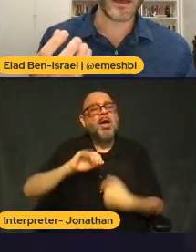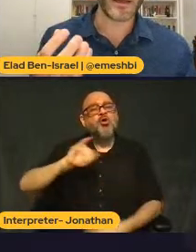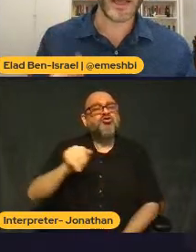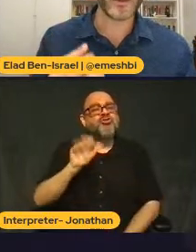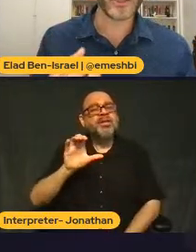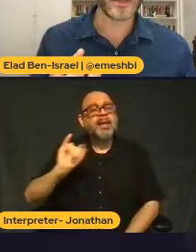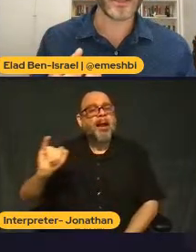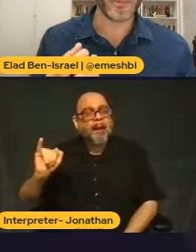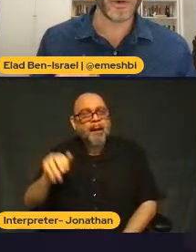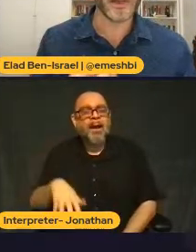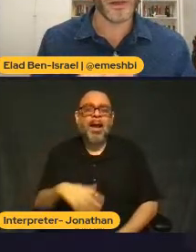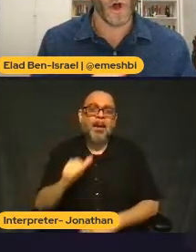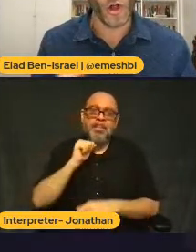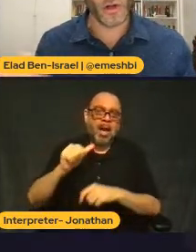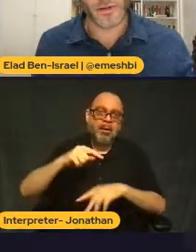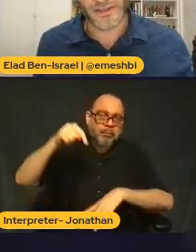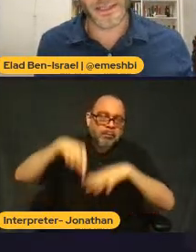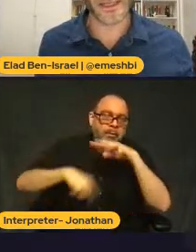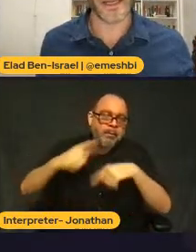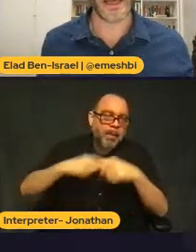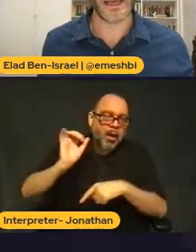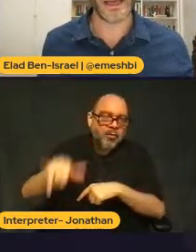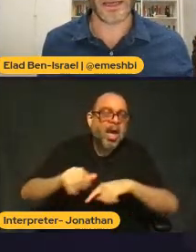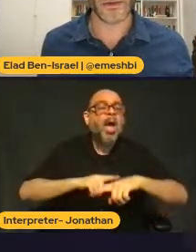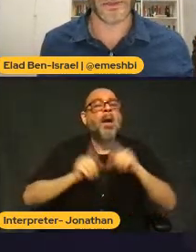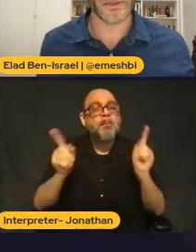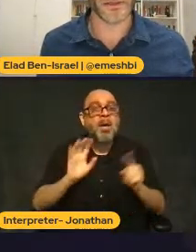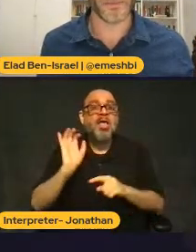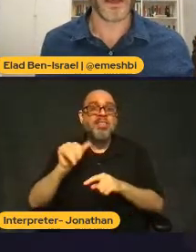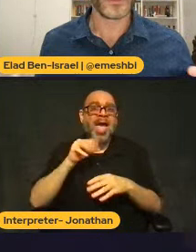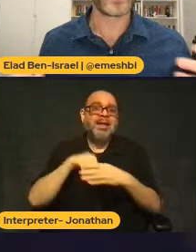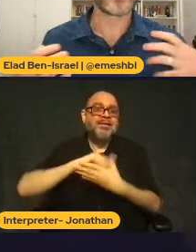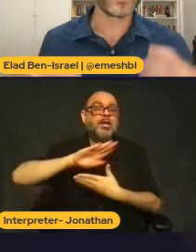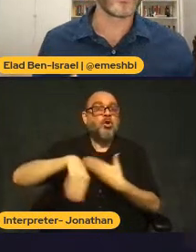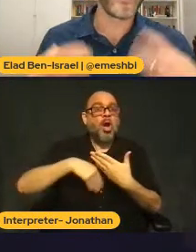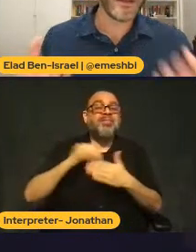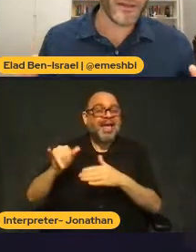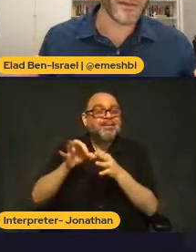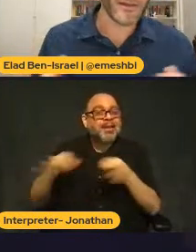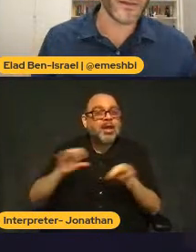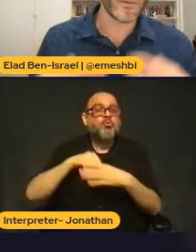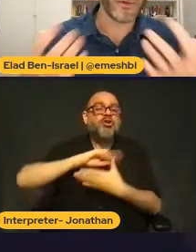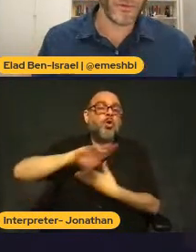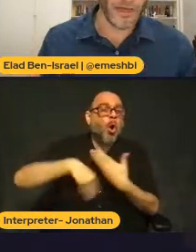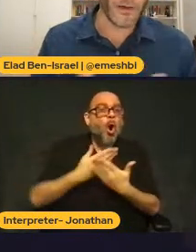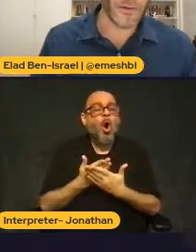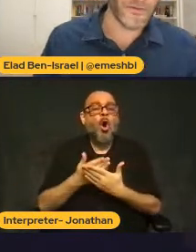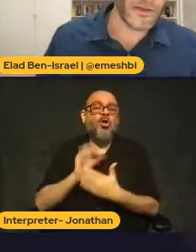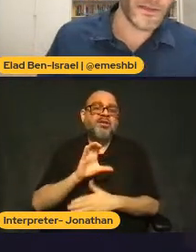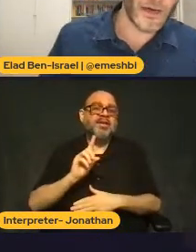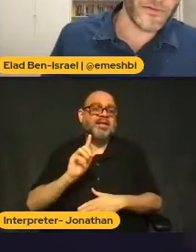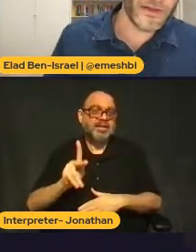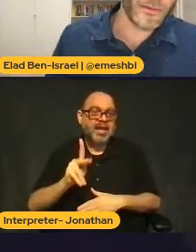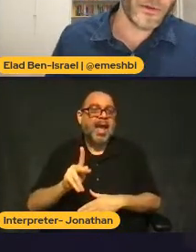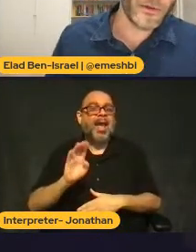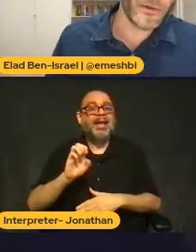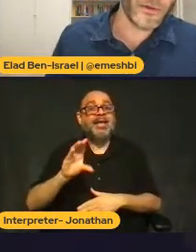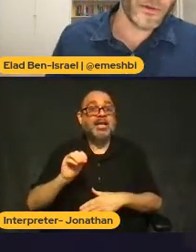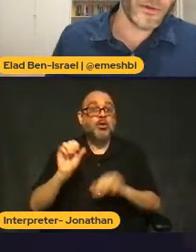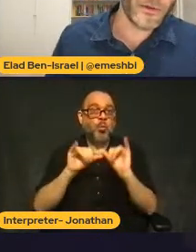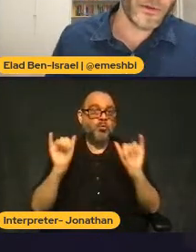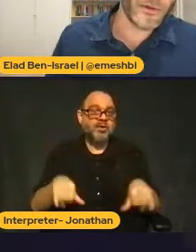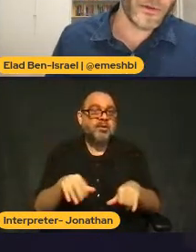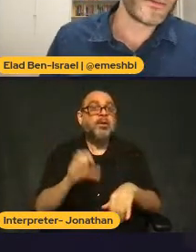it's basically a language that's supported in all the CDK ecosystem. And so the fact that it's now